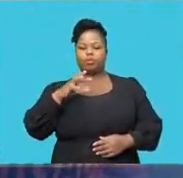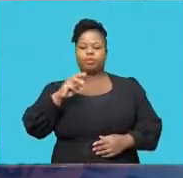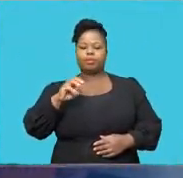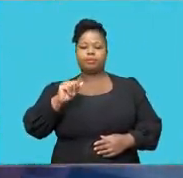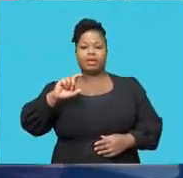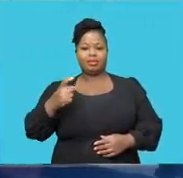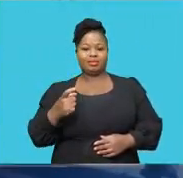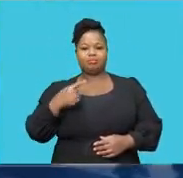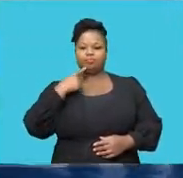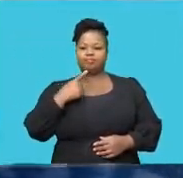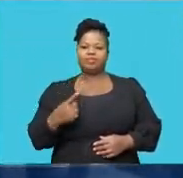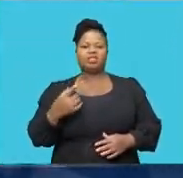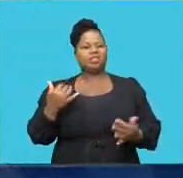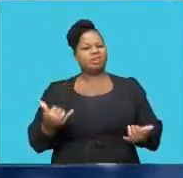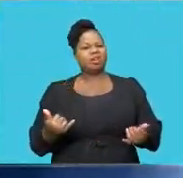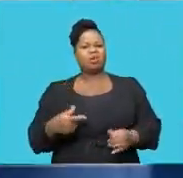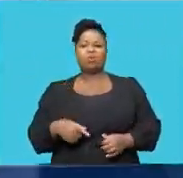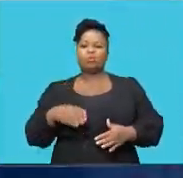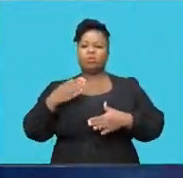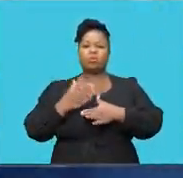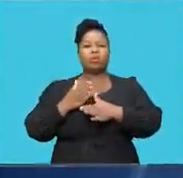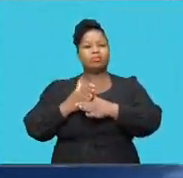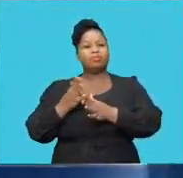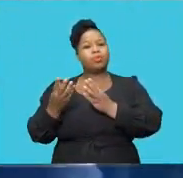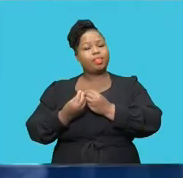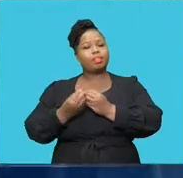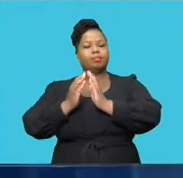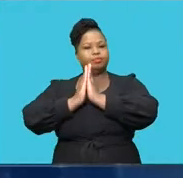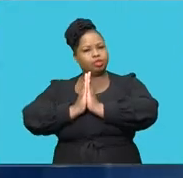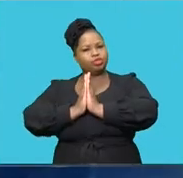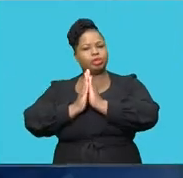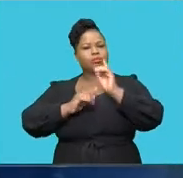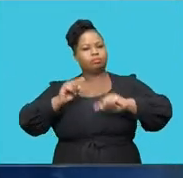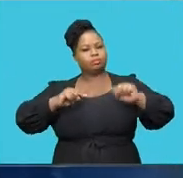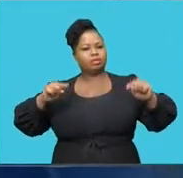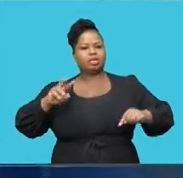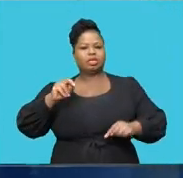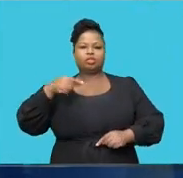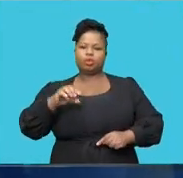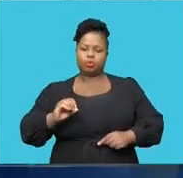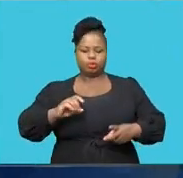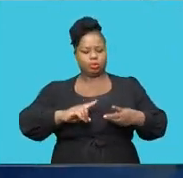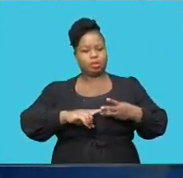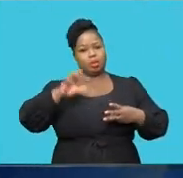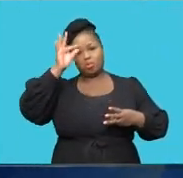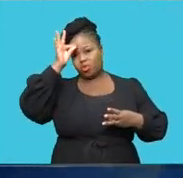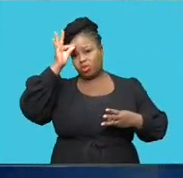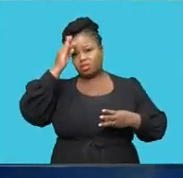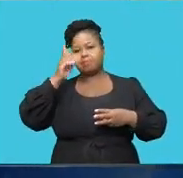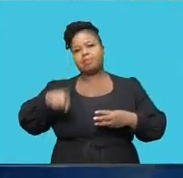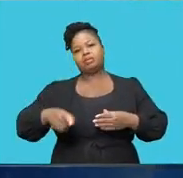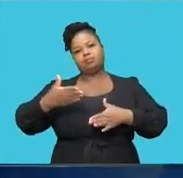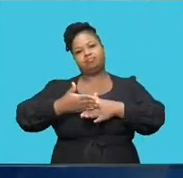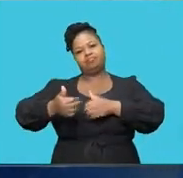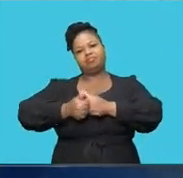Masha ethi ngaphandle kokubambisana nabezenkolo ngokunjalo nenhlaka zomphakathi bengama Amapolisa ngeke